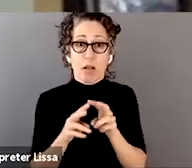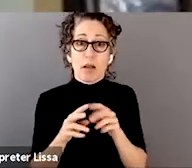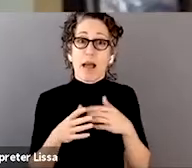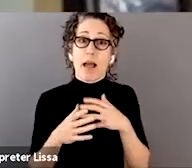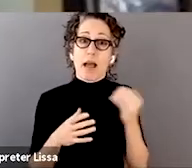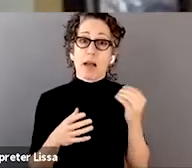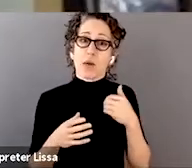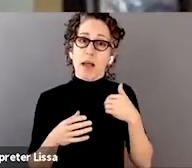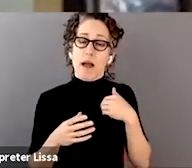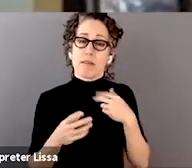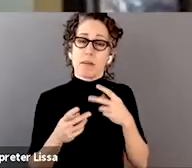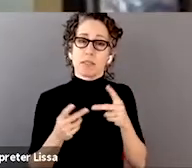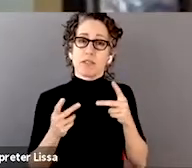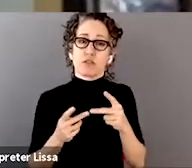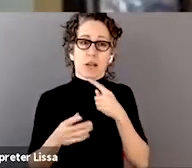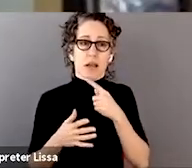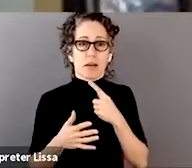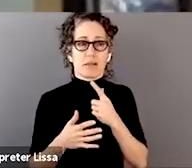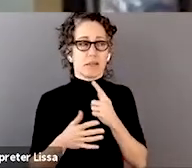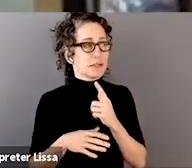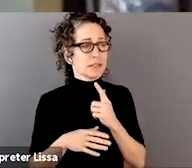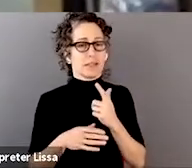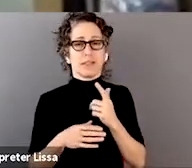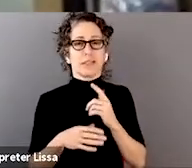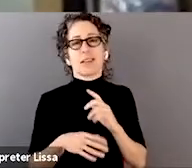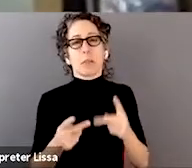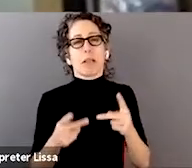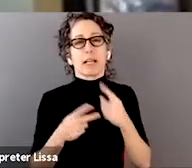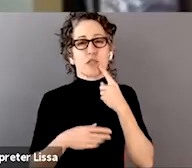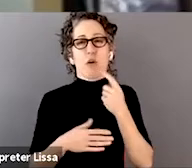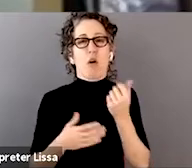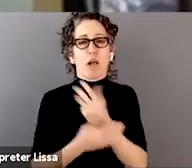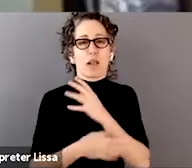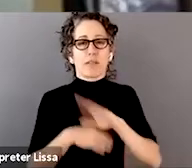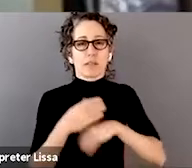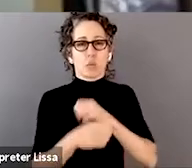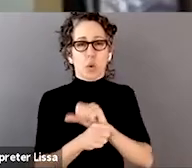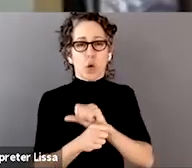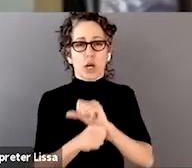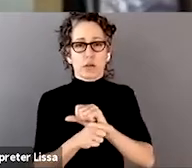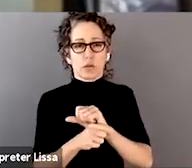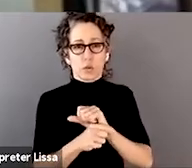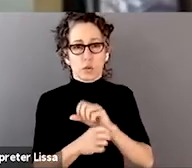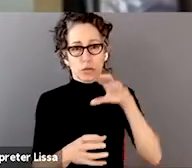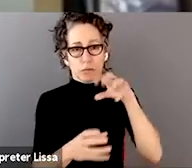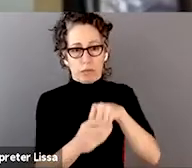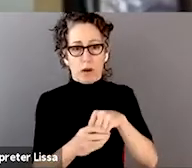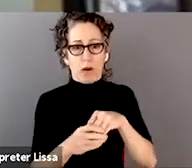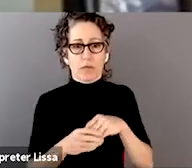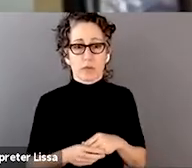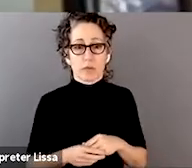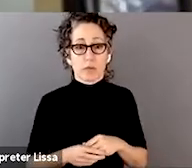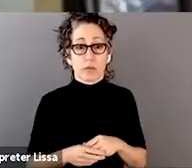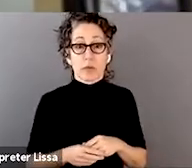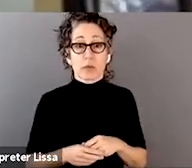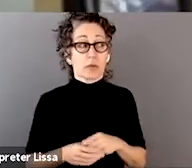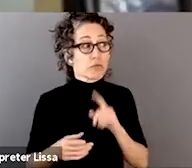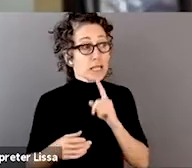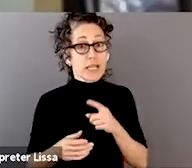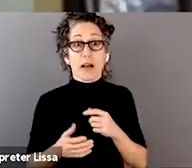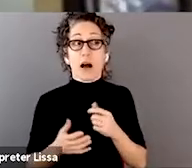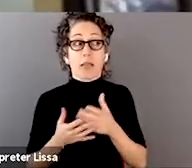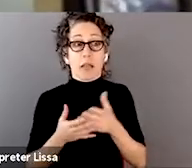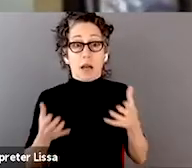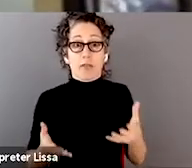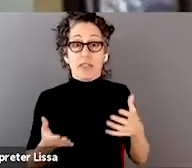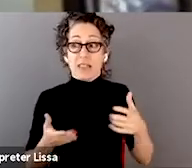of work sort of at the table right now. And honestly, I would say it's not even an issue, a lot of this work is happening already, right? It's just that we are